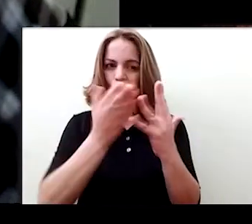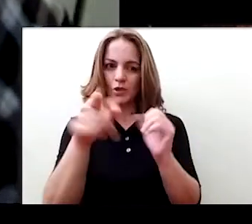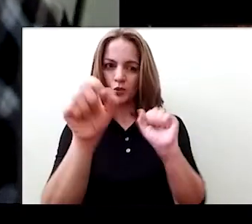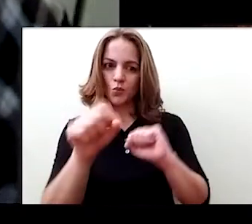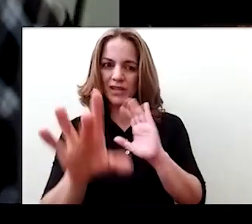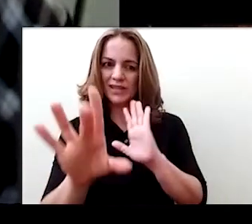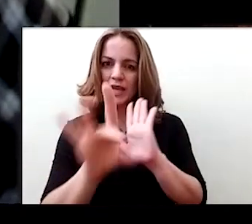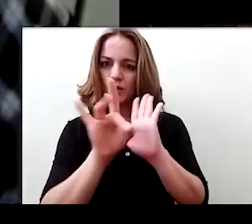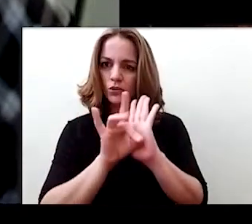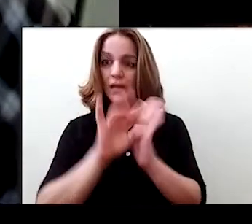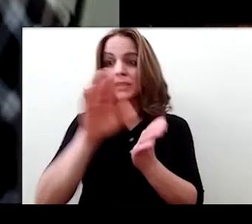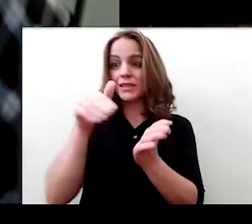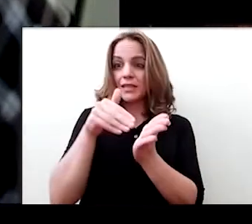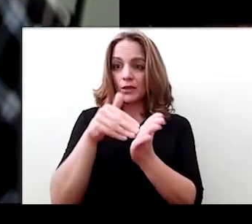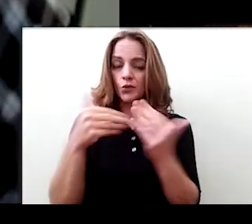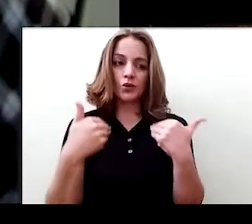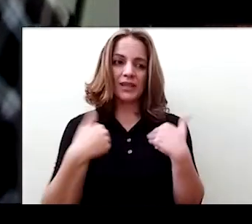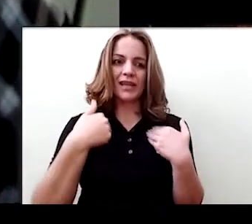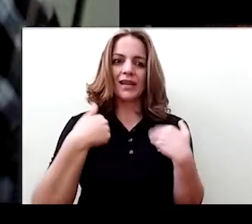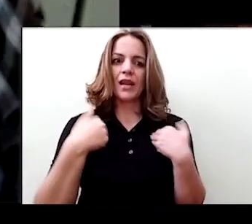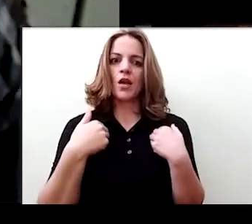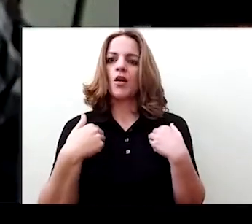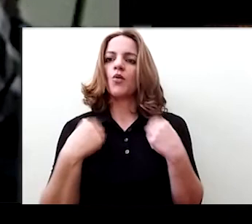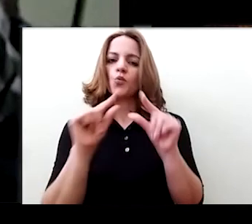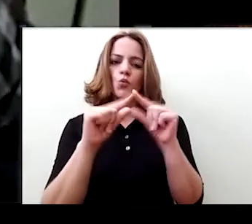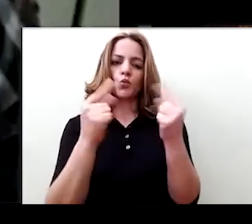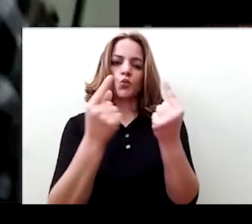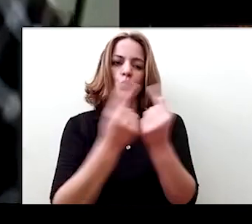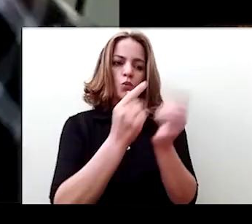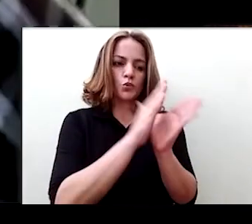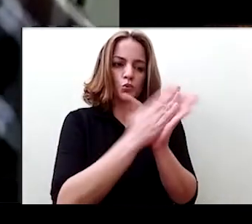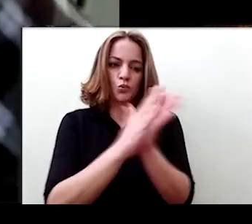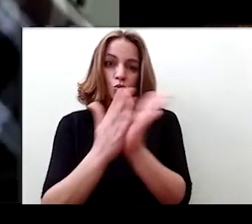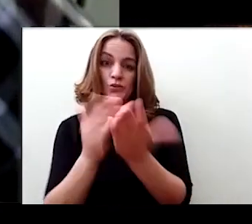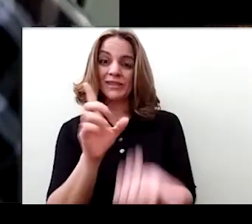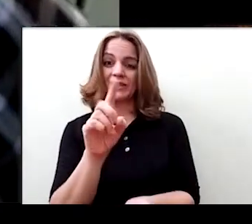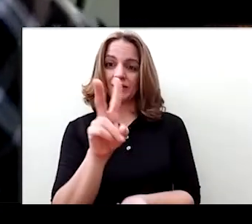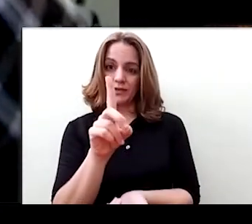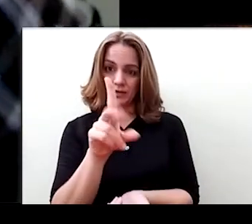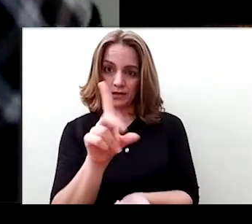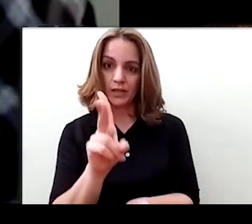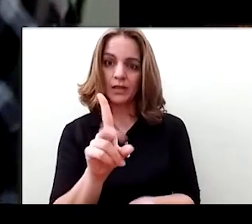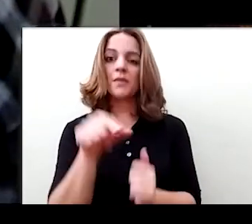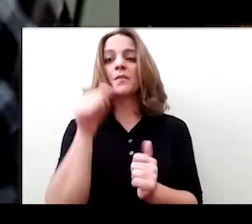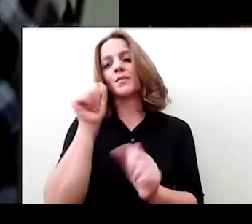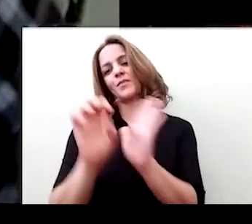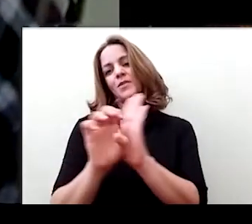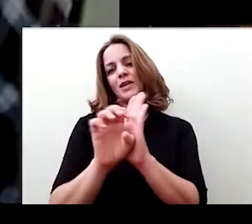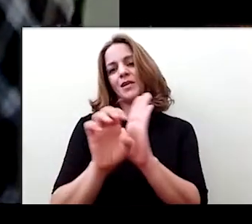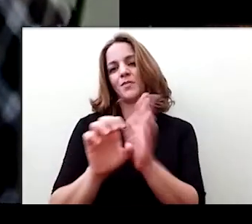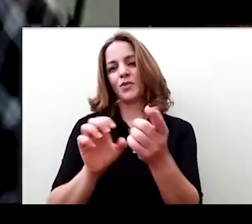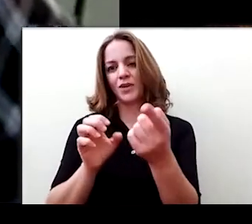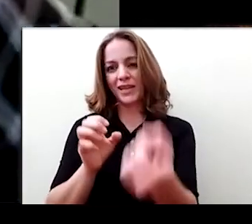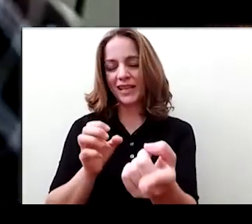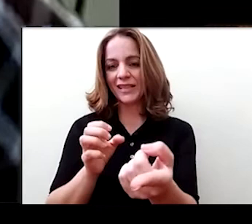of Realidades episodes on DVD. Christina actually helped us discover that we're missing quite a few,